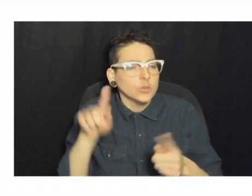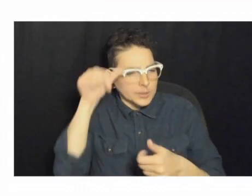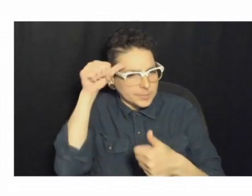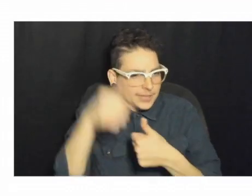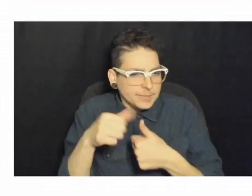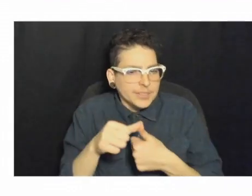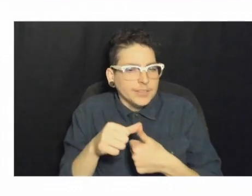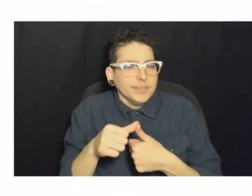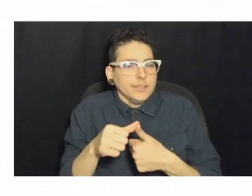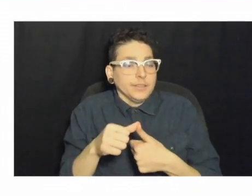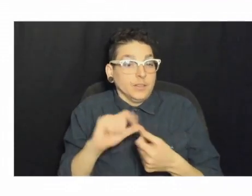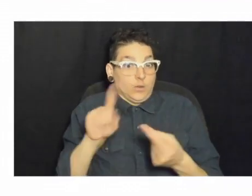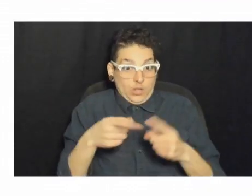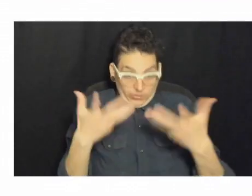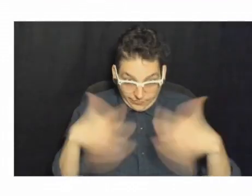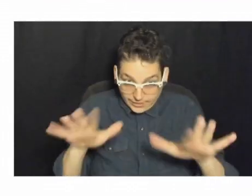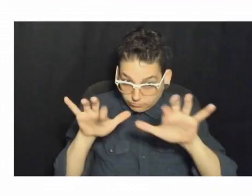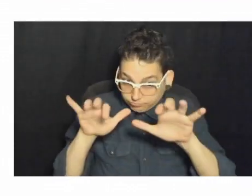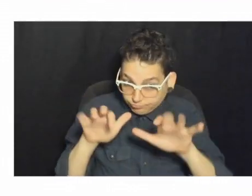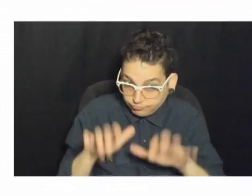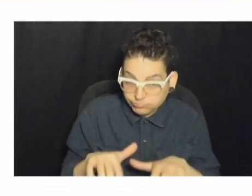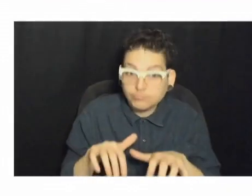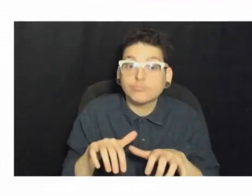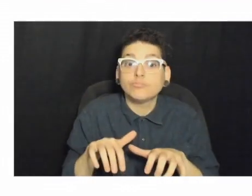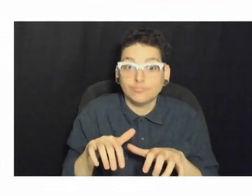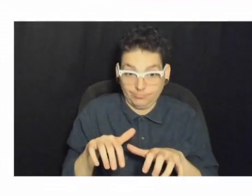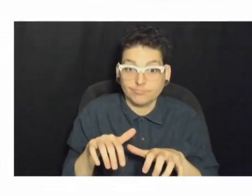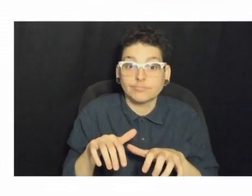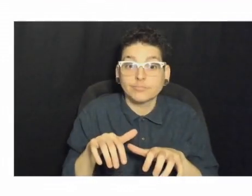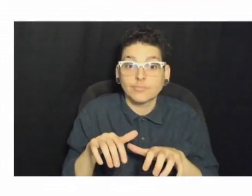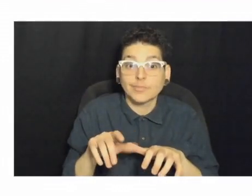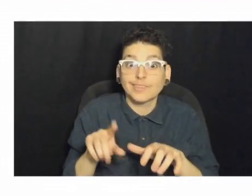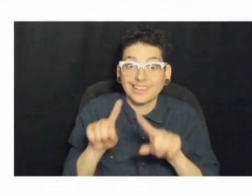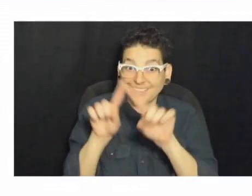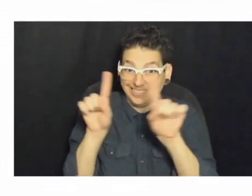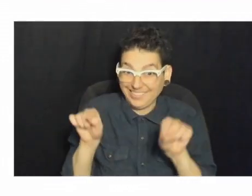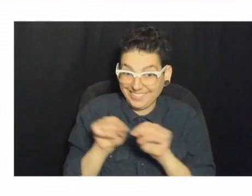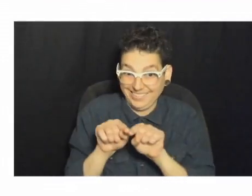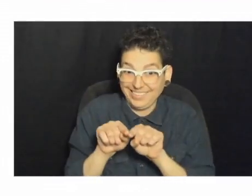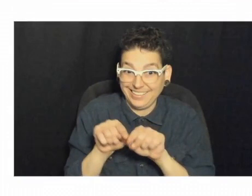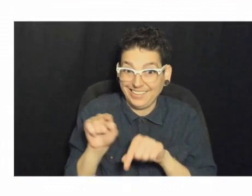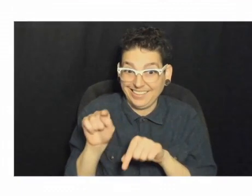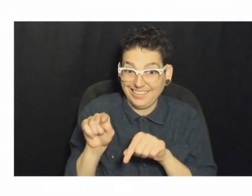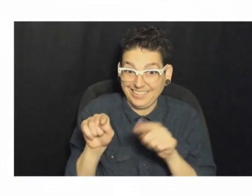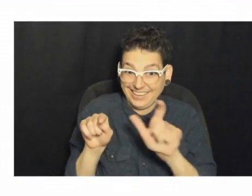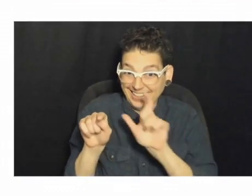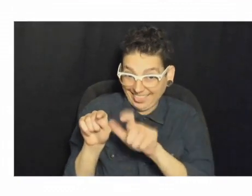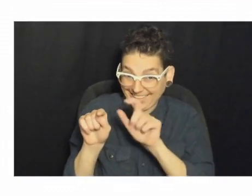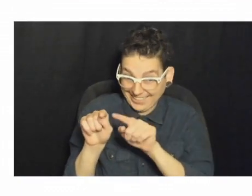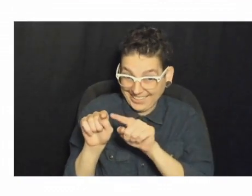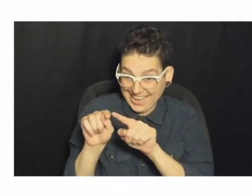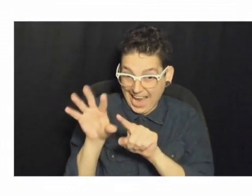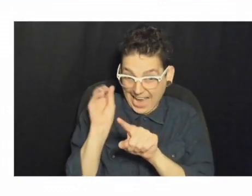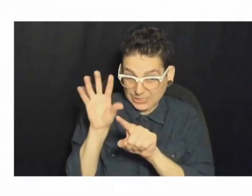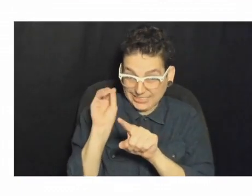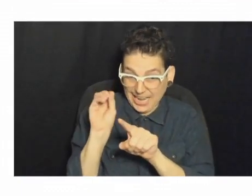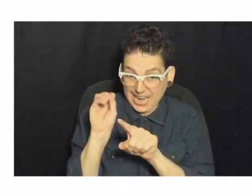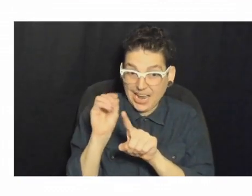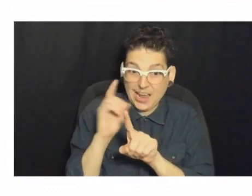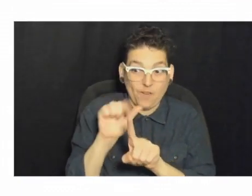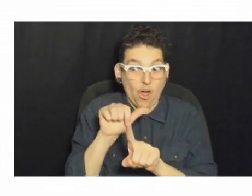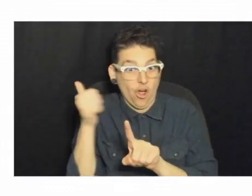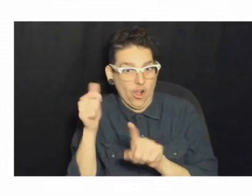that other people can read them. But the content that I'm seeing so far is